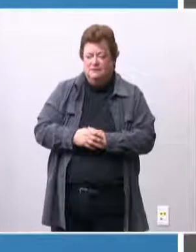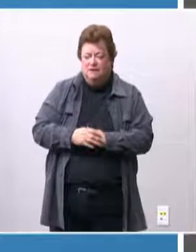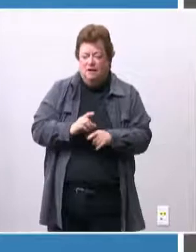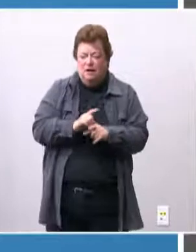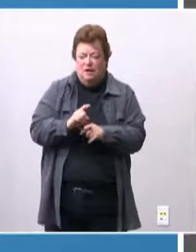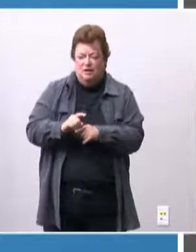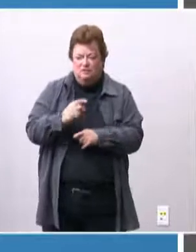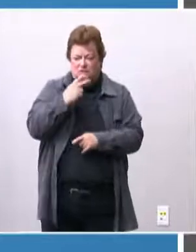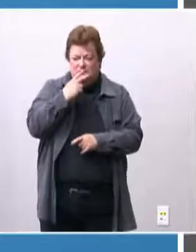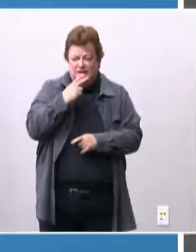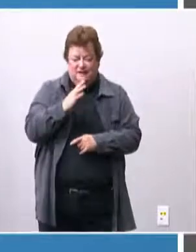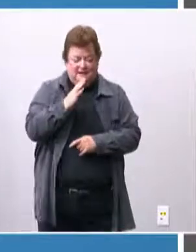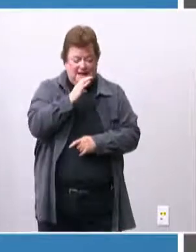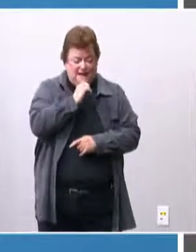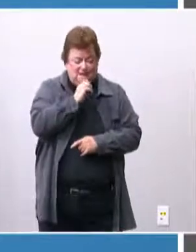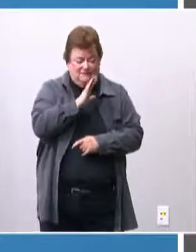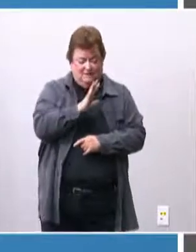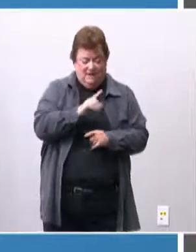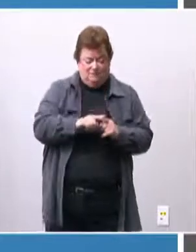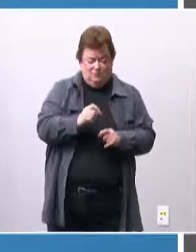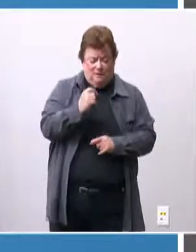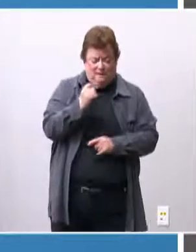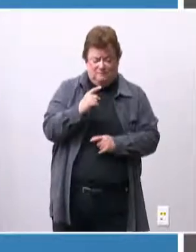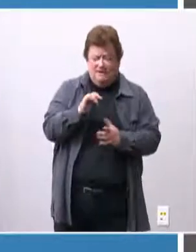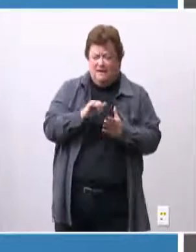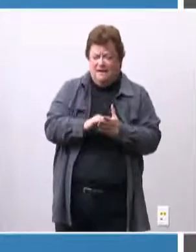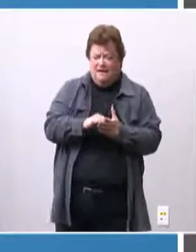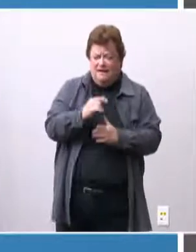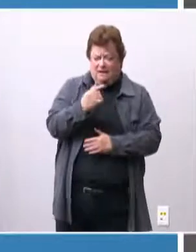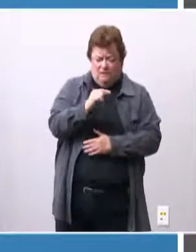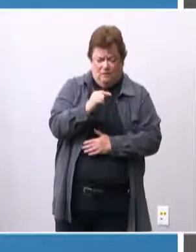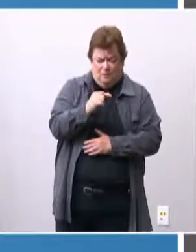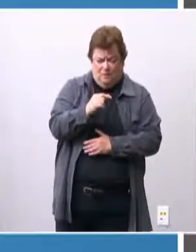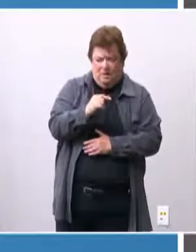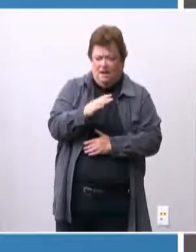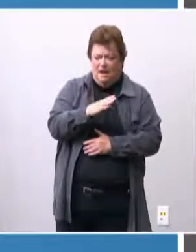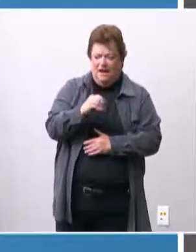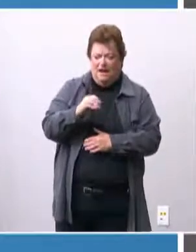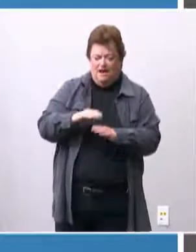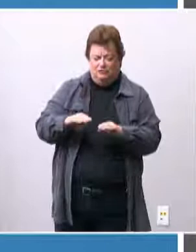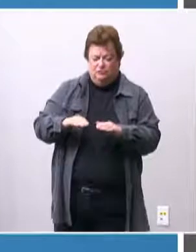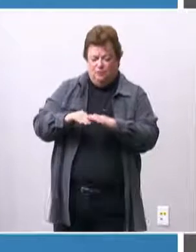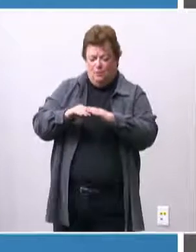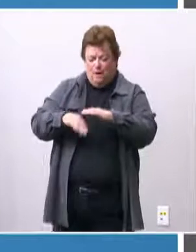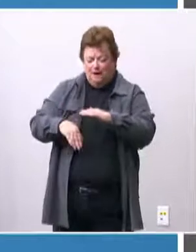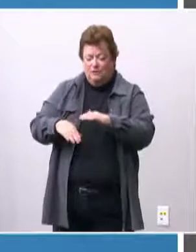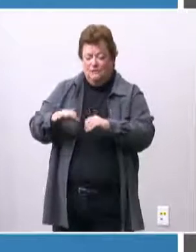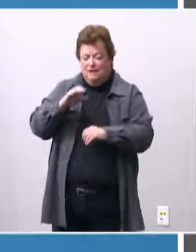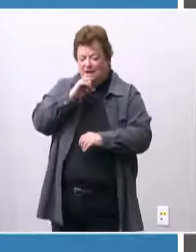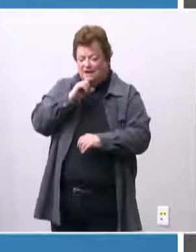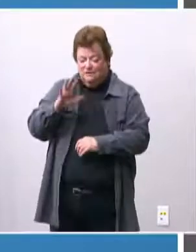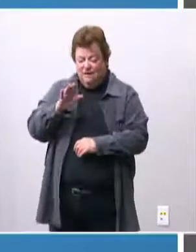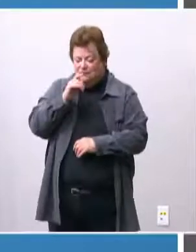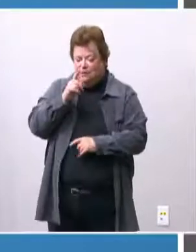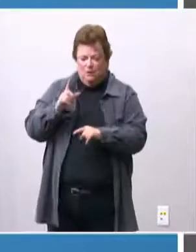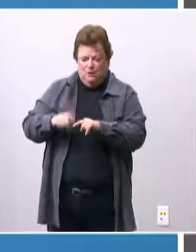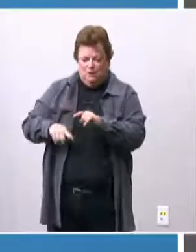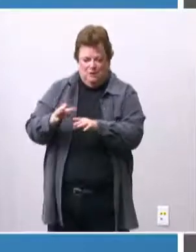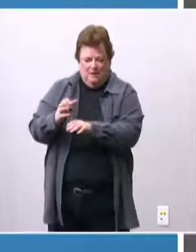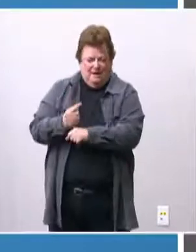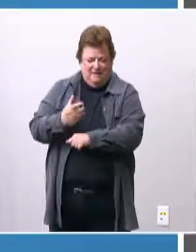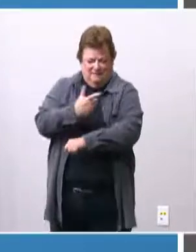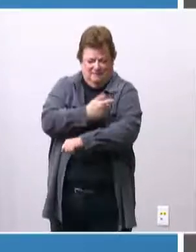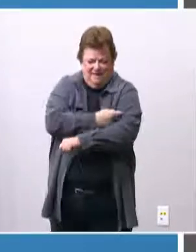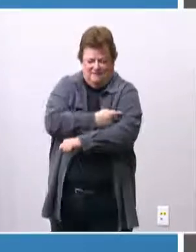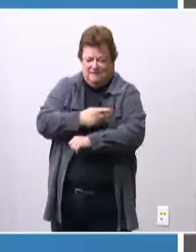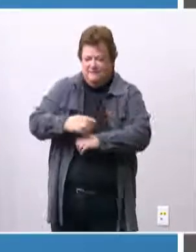see the 5 to 11 age group represented in green, as well as children under 5 who are not yet eligible for